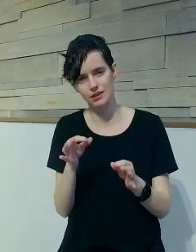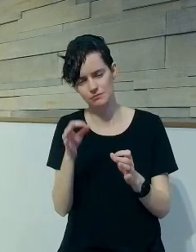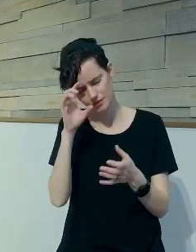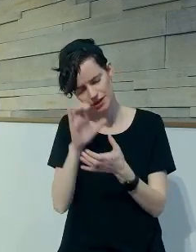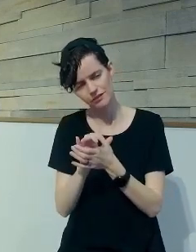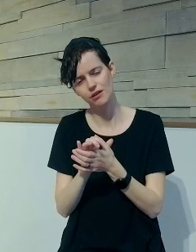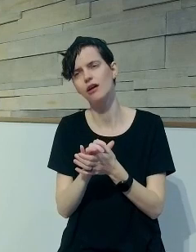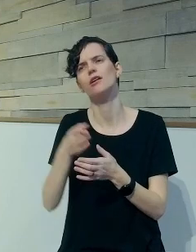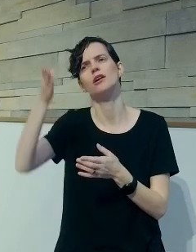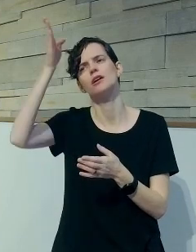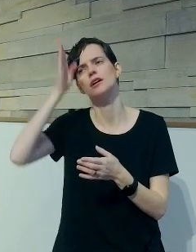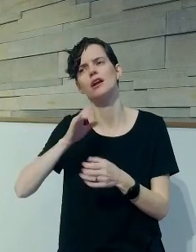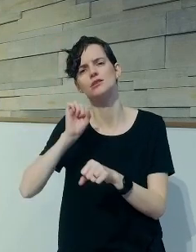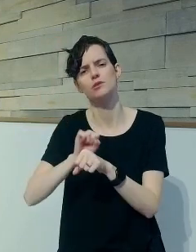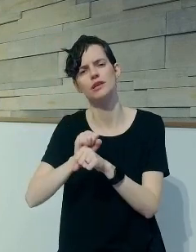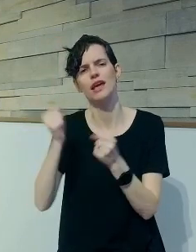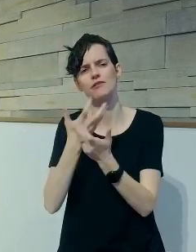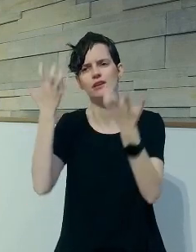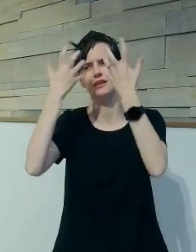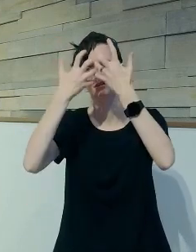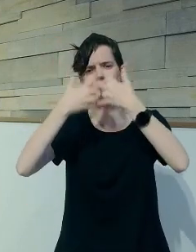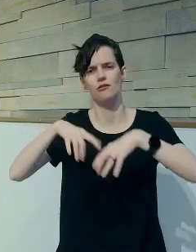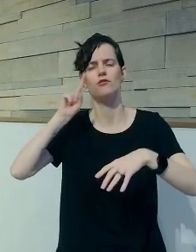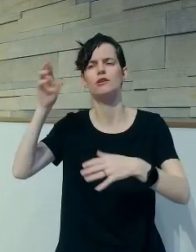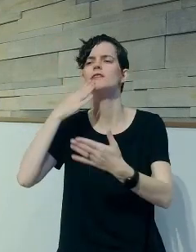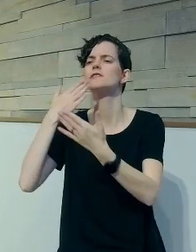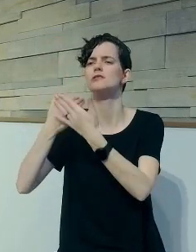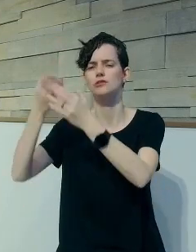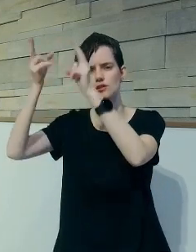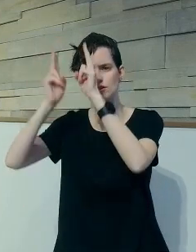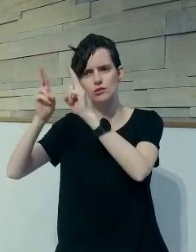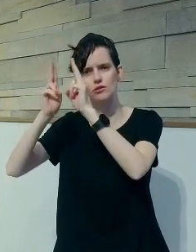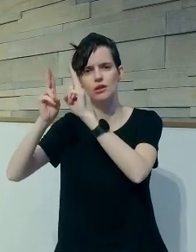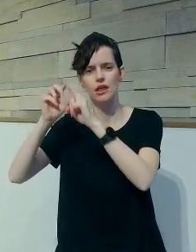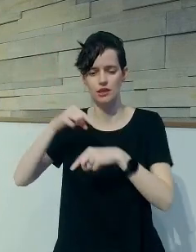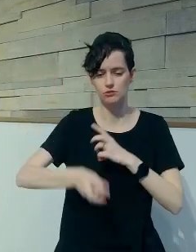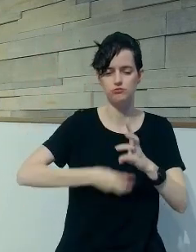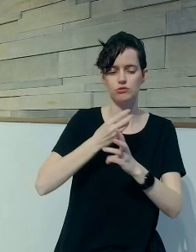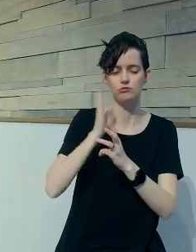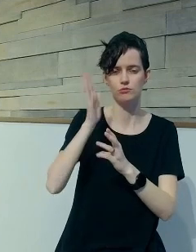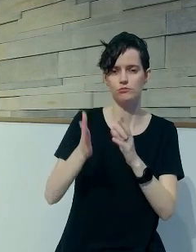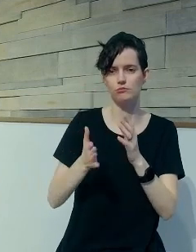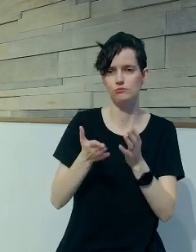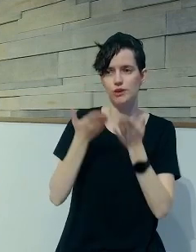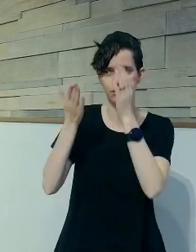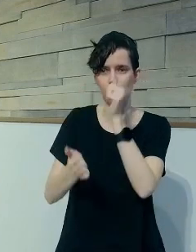know what? We believe that God is working all things for His ultimate glory, and this is the world that's going to bring Him that most